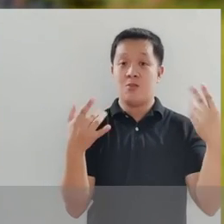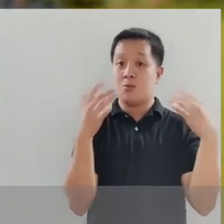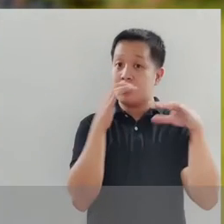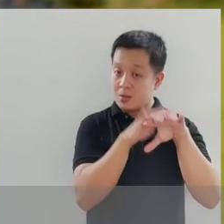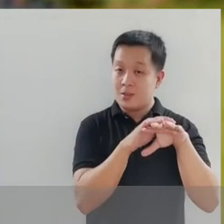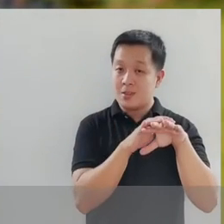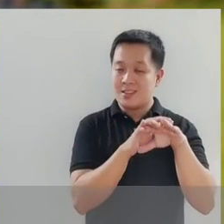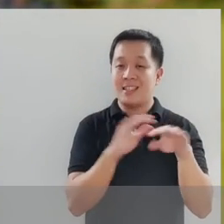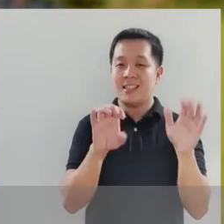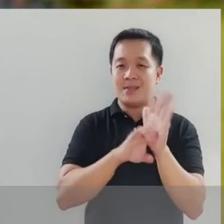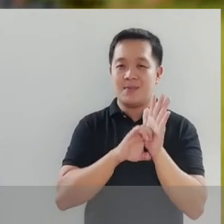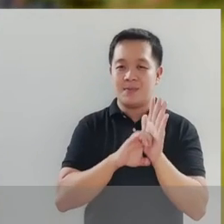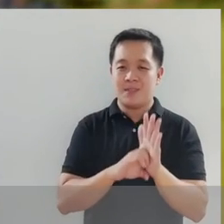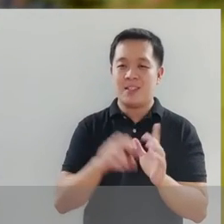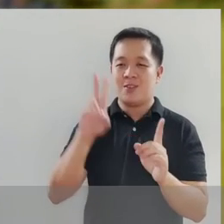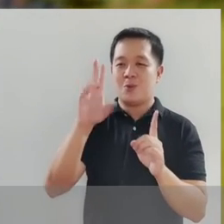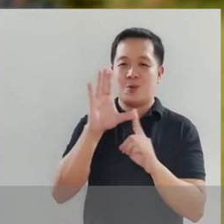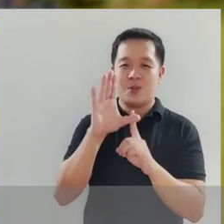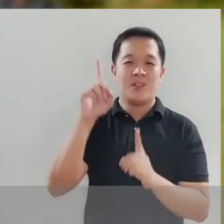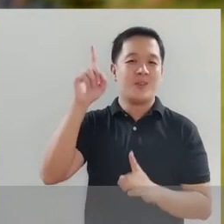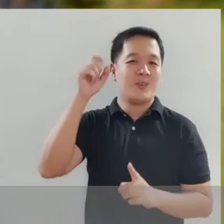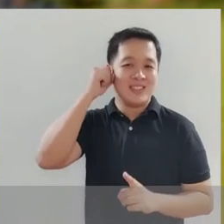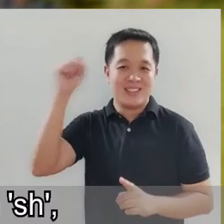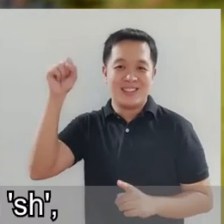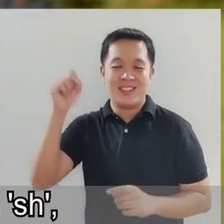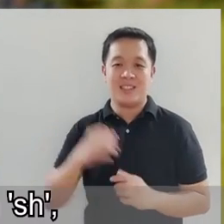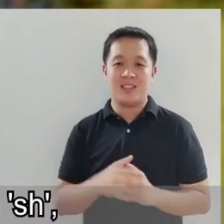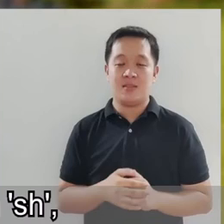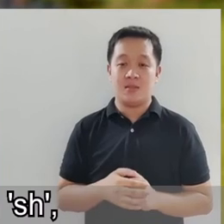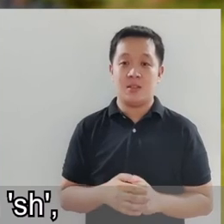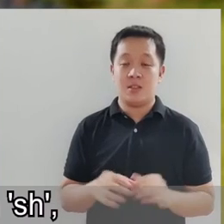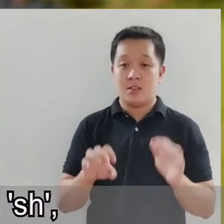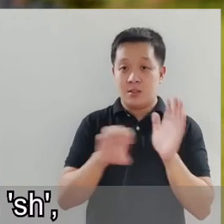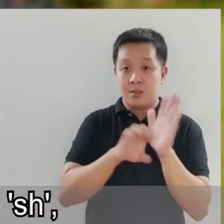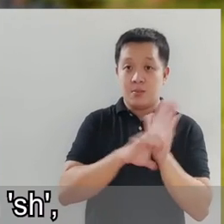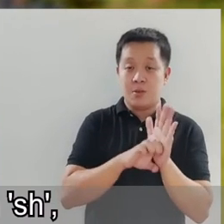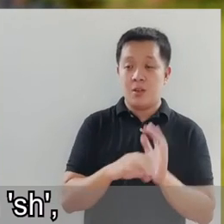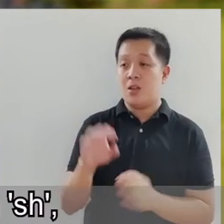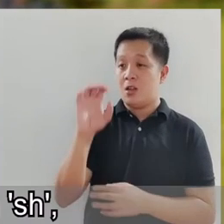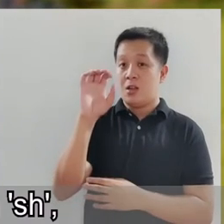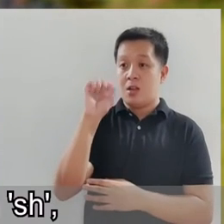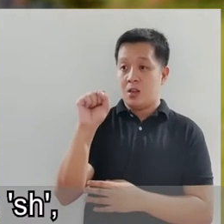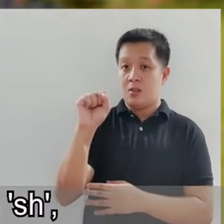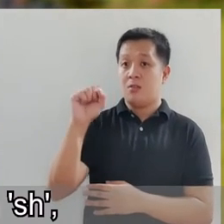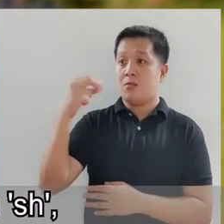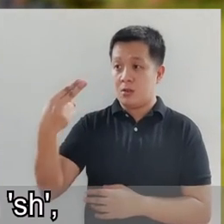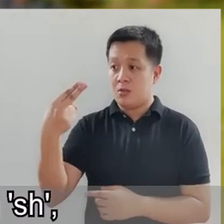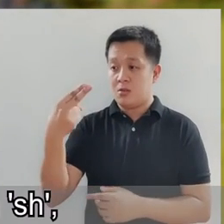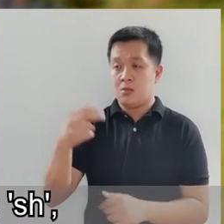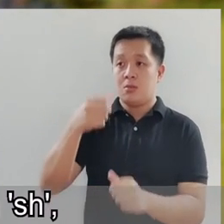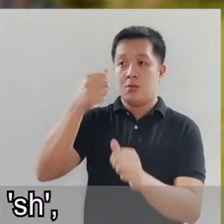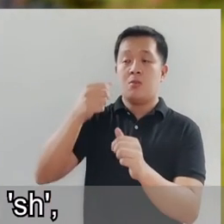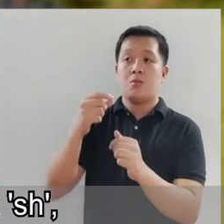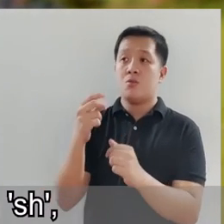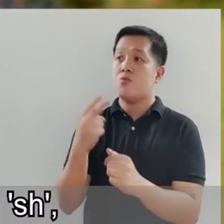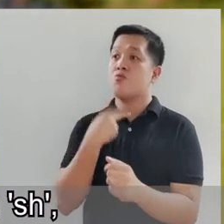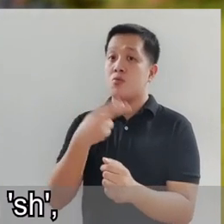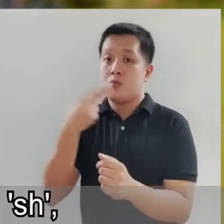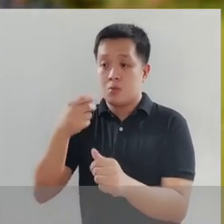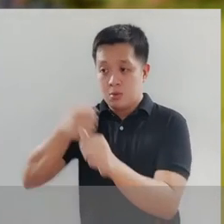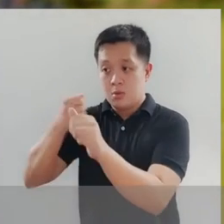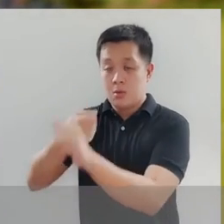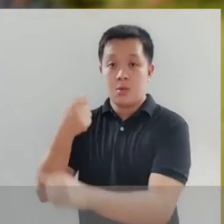combinations are examples of consonant digraphs. You don't sound out the S and the H individually in